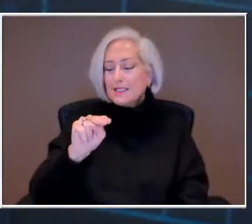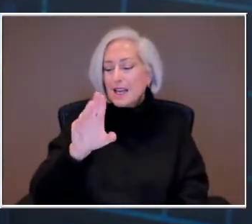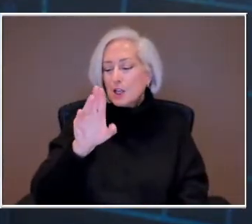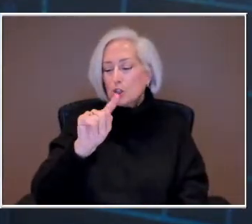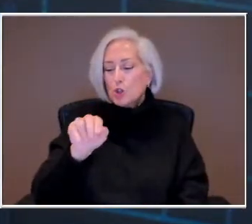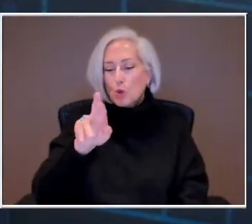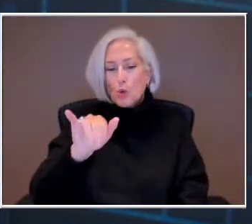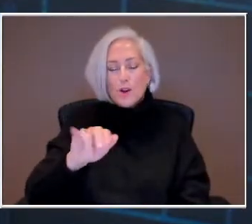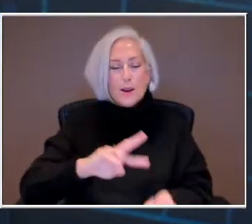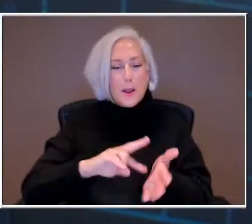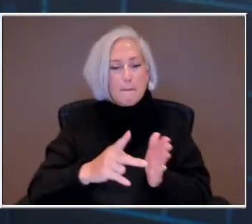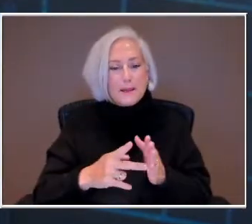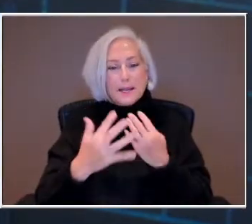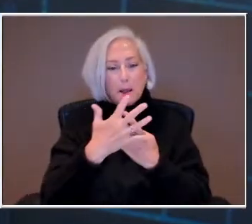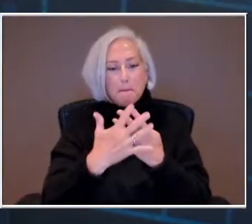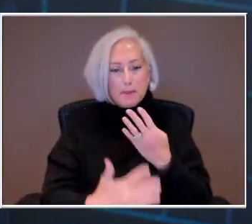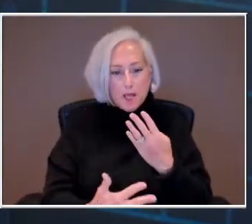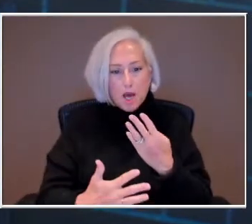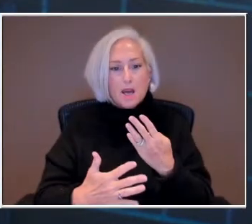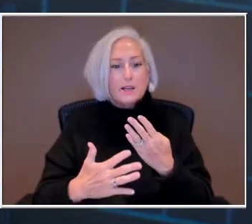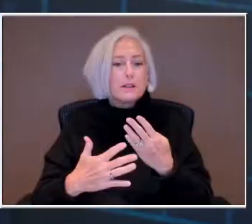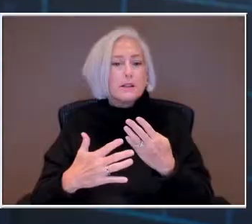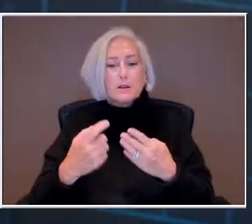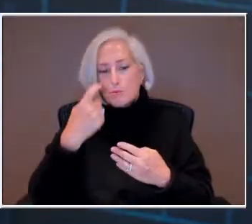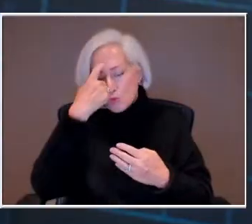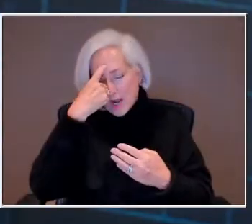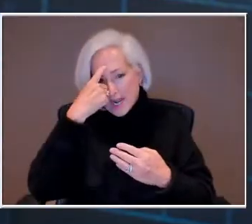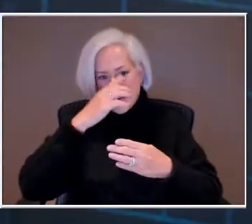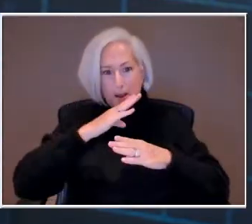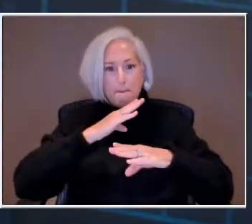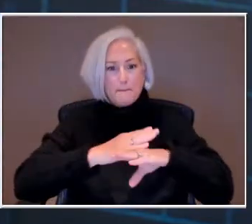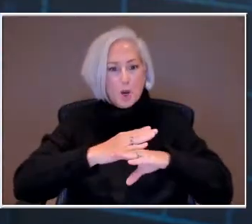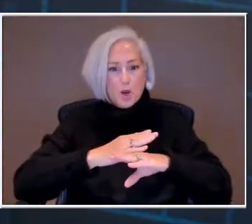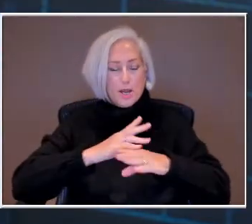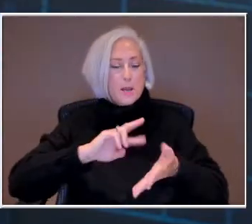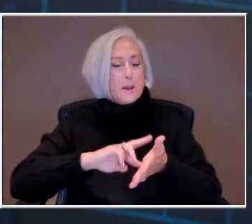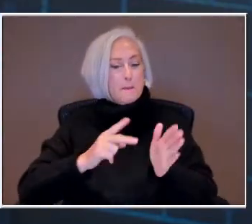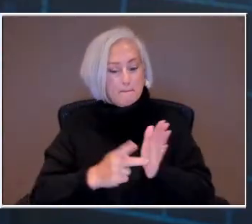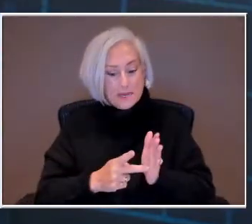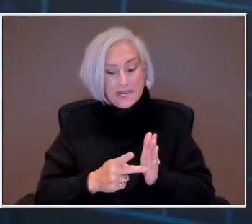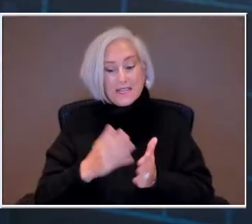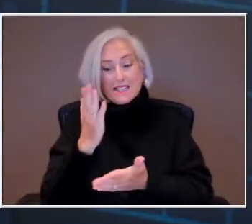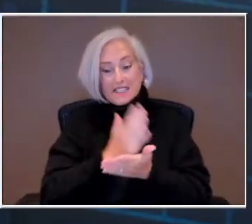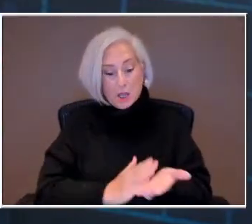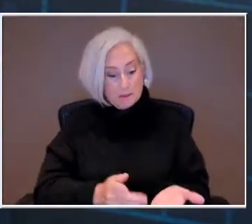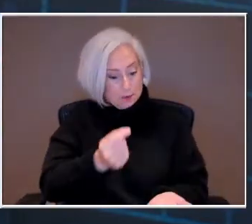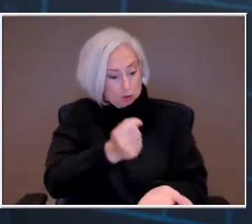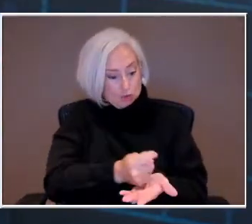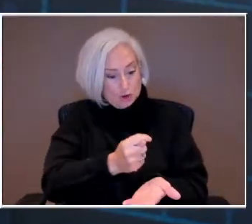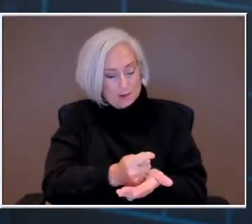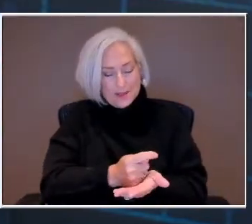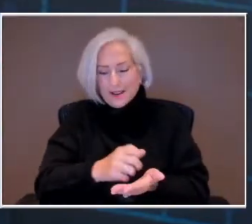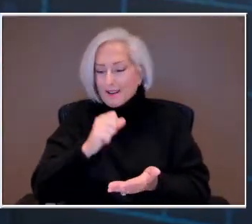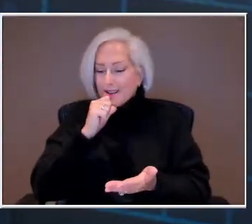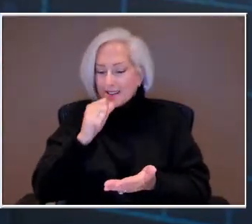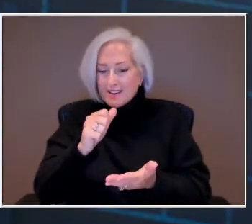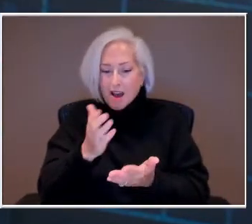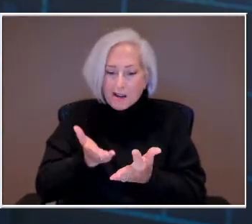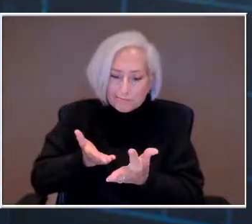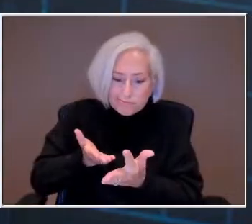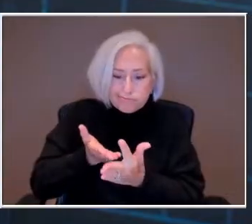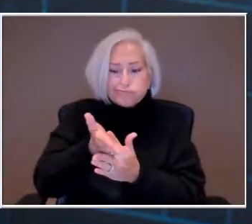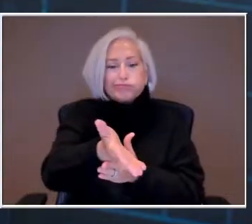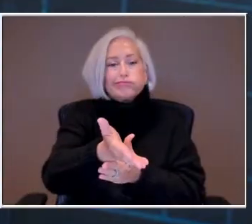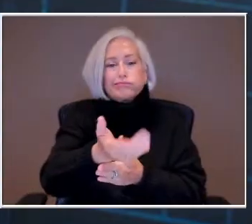of the intravenous therapy that we give doesn't penetrate into the brain tissue very well. Fortunately, for the targeted therapy like